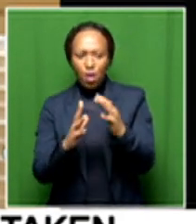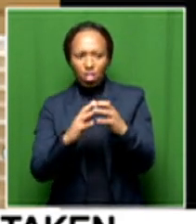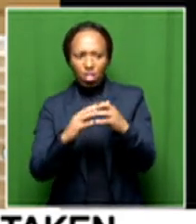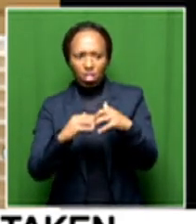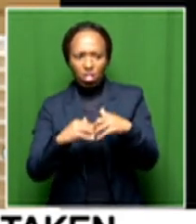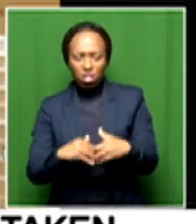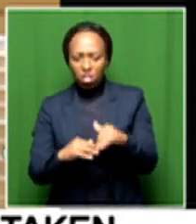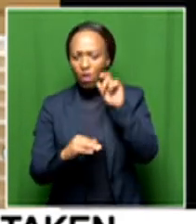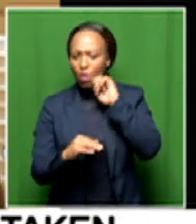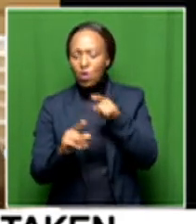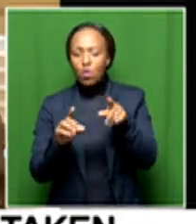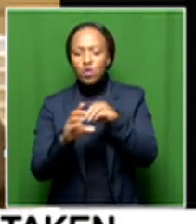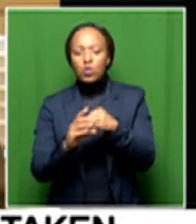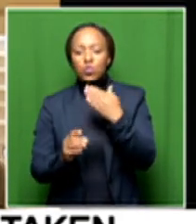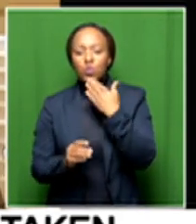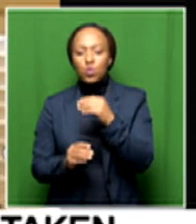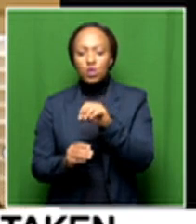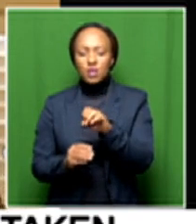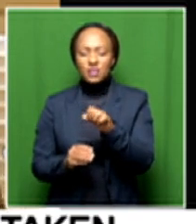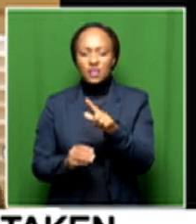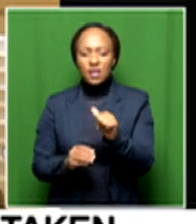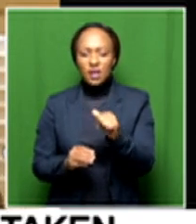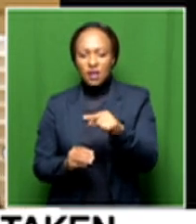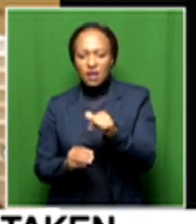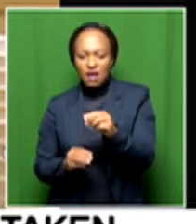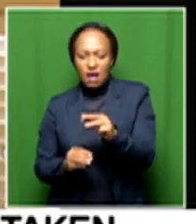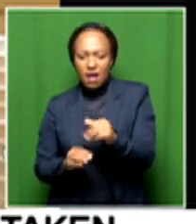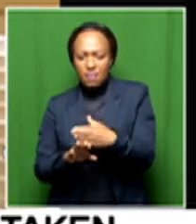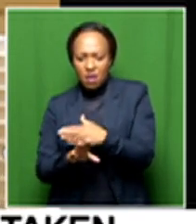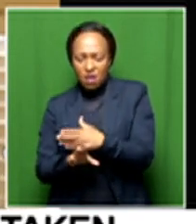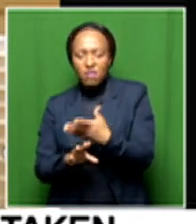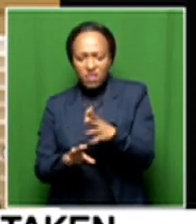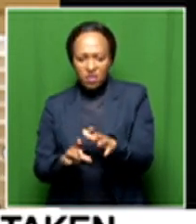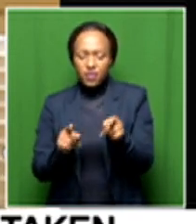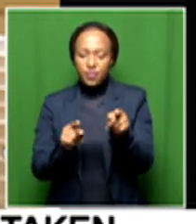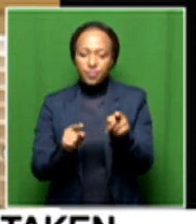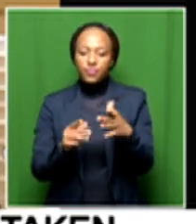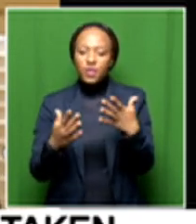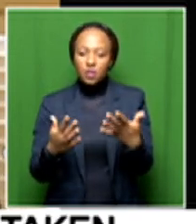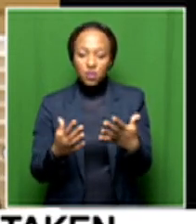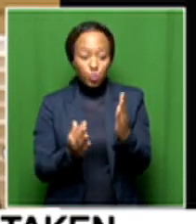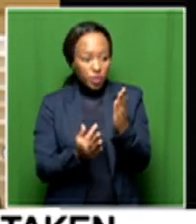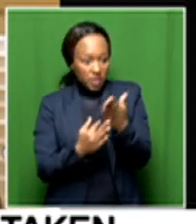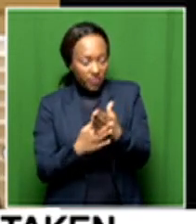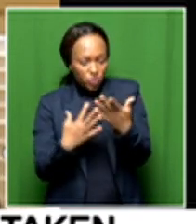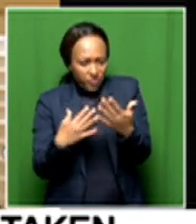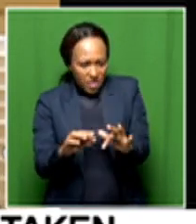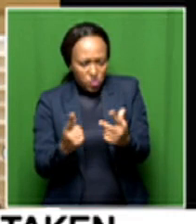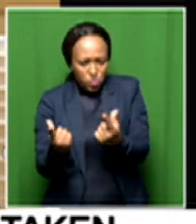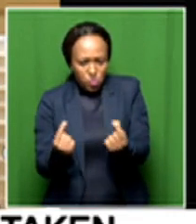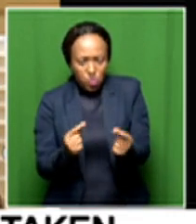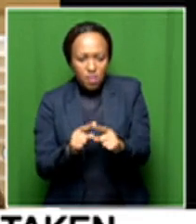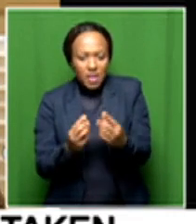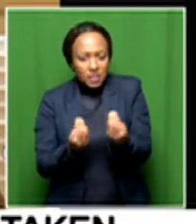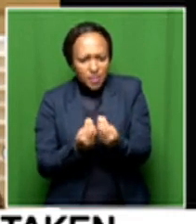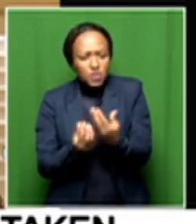state, including Silengama, which happened to be my constituency. So I'm just saying that these are the interventions which have happened, and it's something which